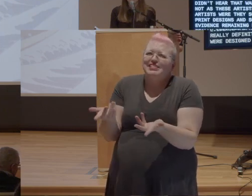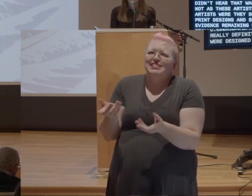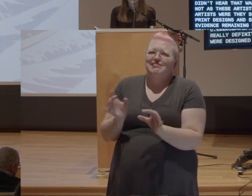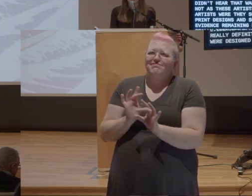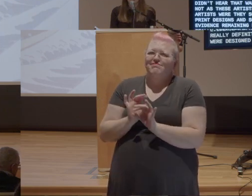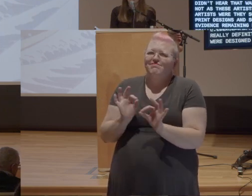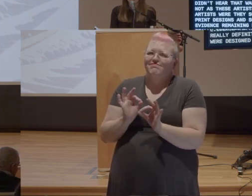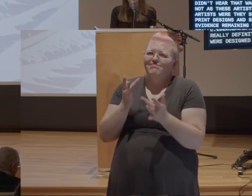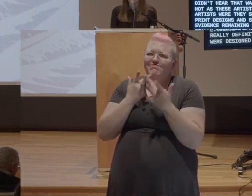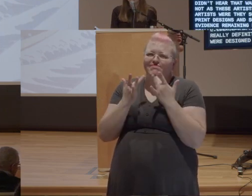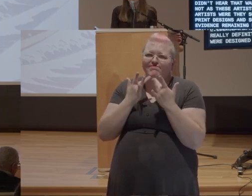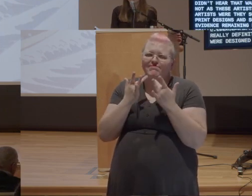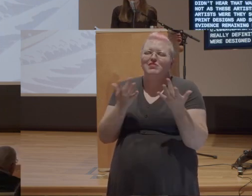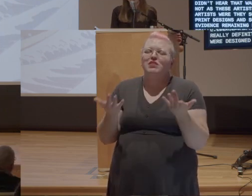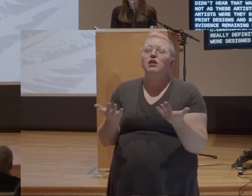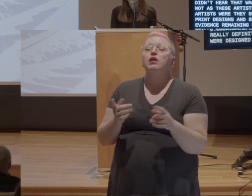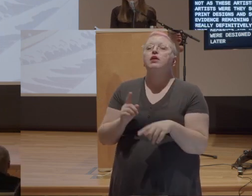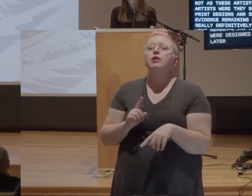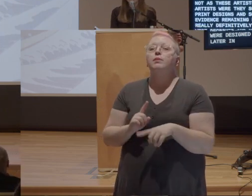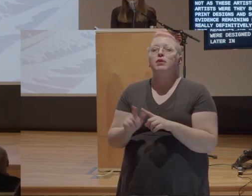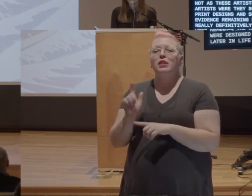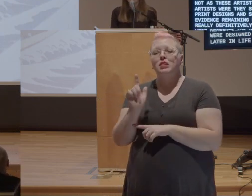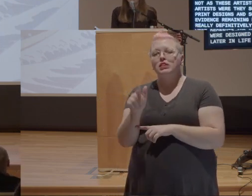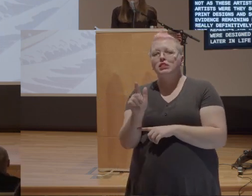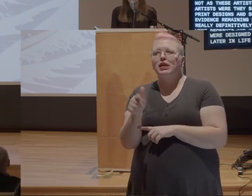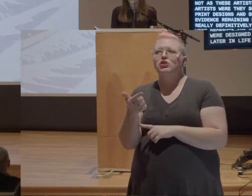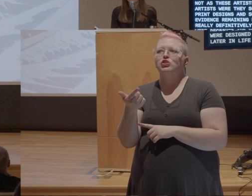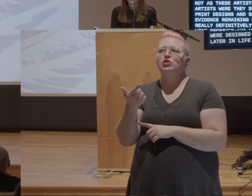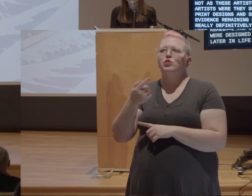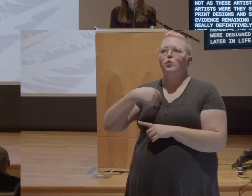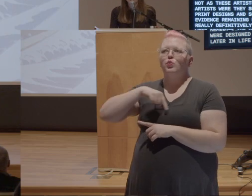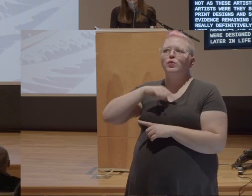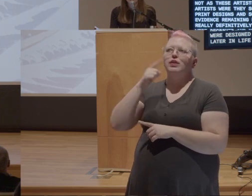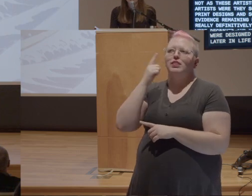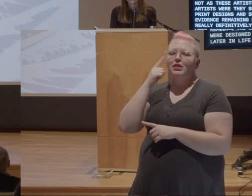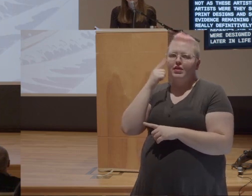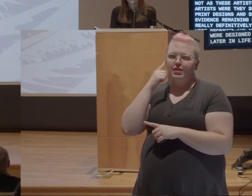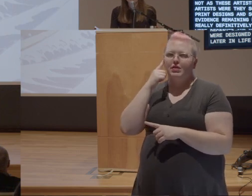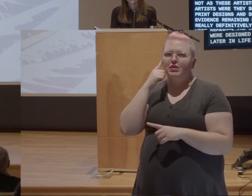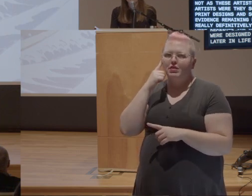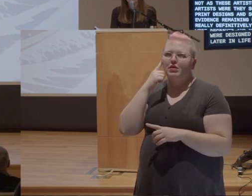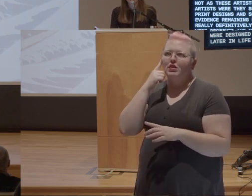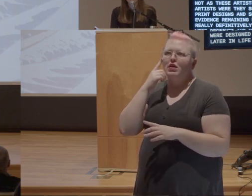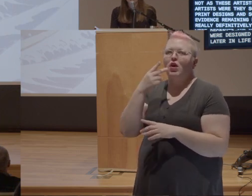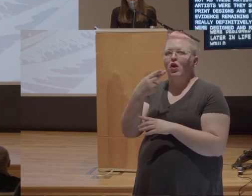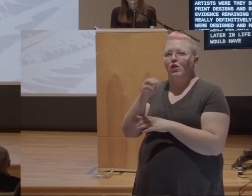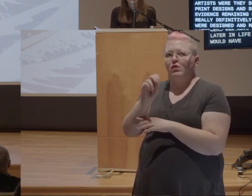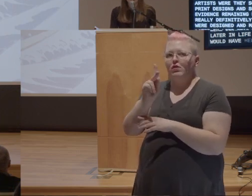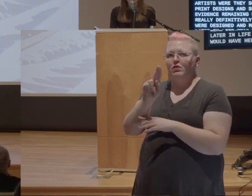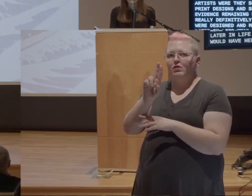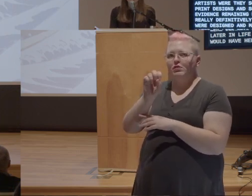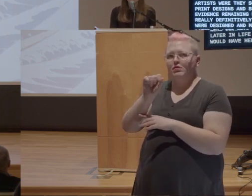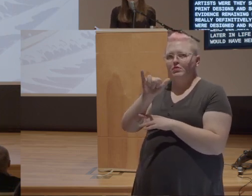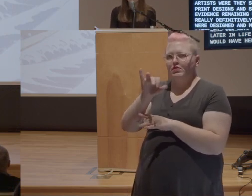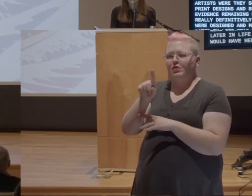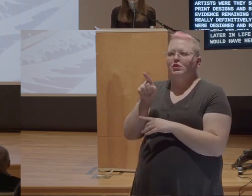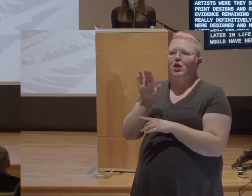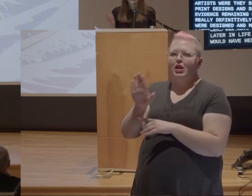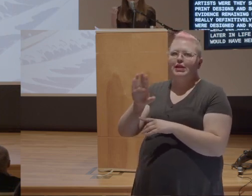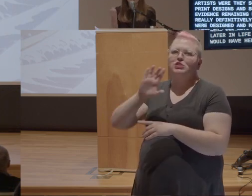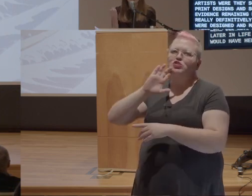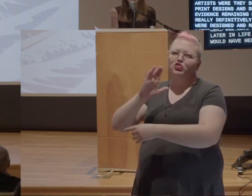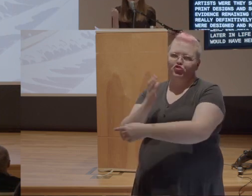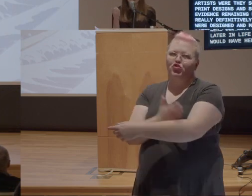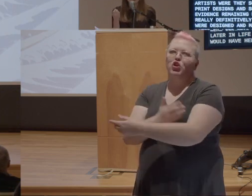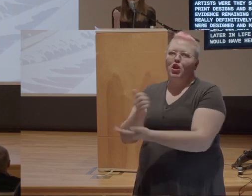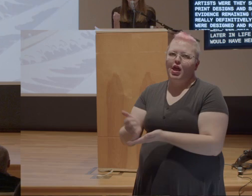of Hokusai, later in life, it's believed that his daughter would have helped in some of his